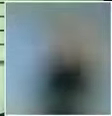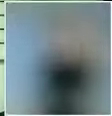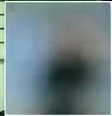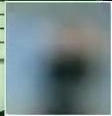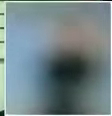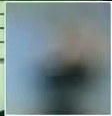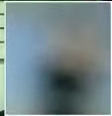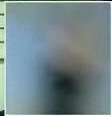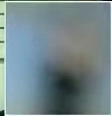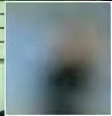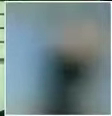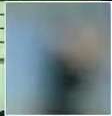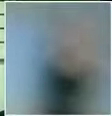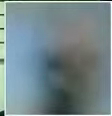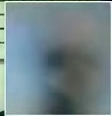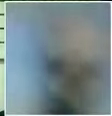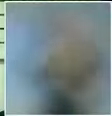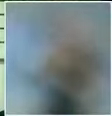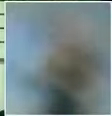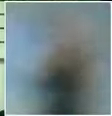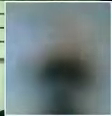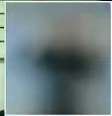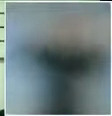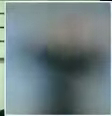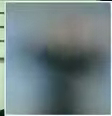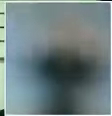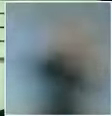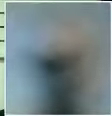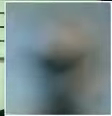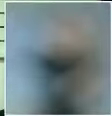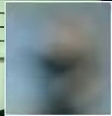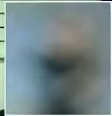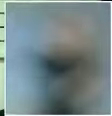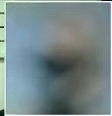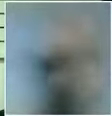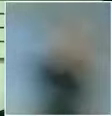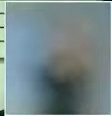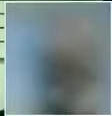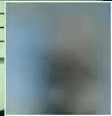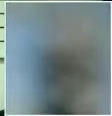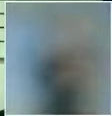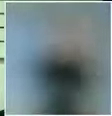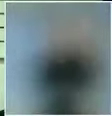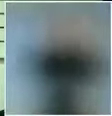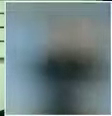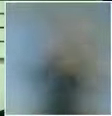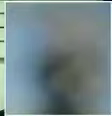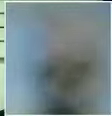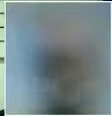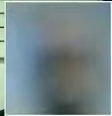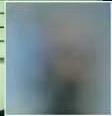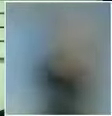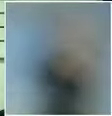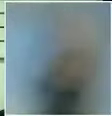the responsibility they have and of the role that they can play to a more sustainable hospitality. So the first